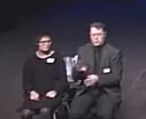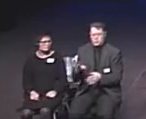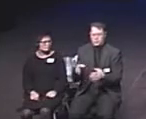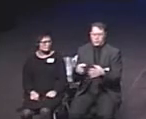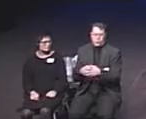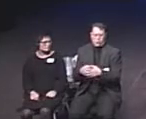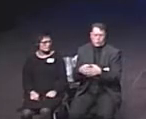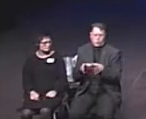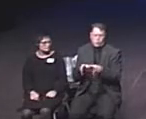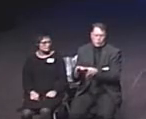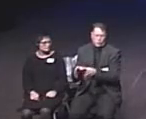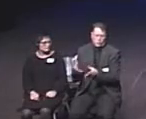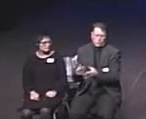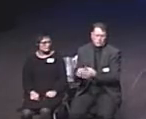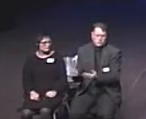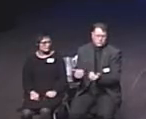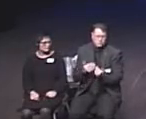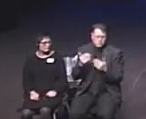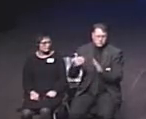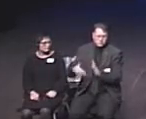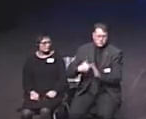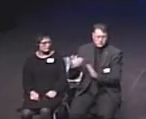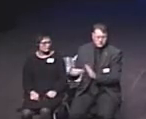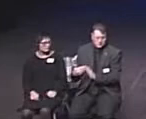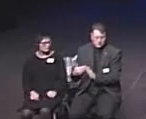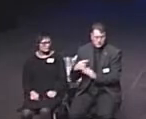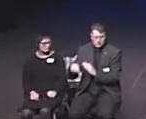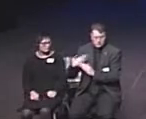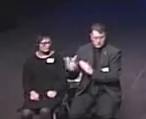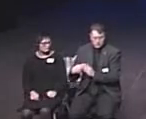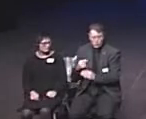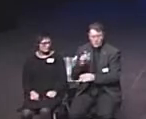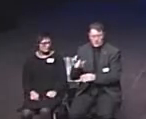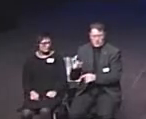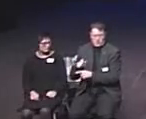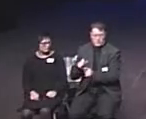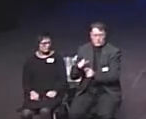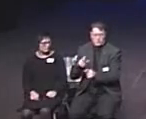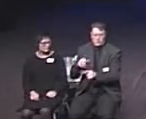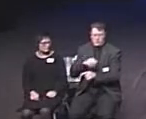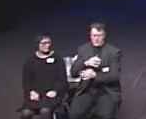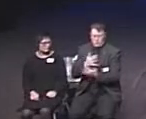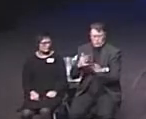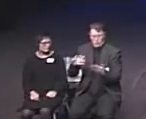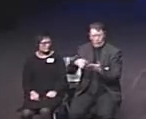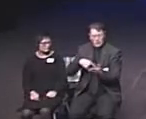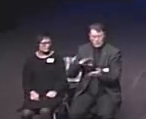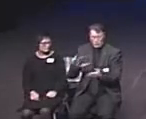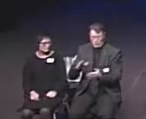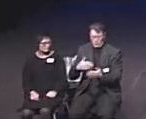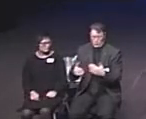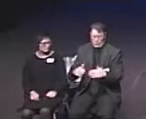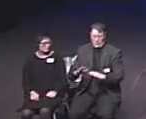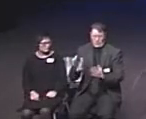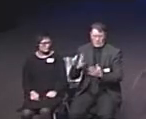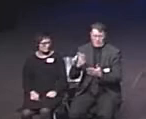school classes. And the teachers have a lot of challenges in their everyday life